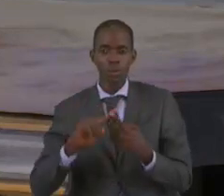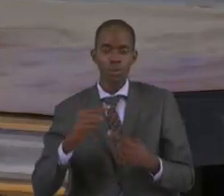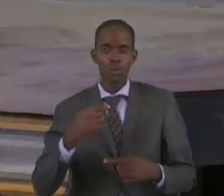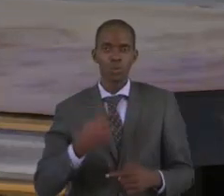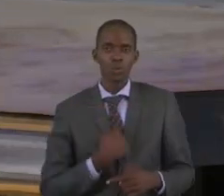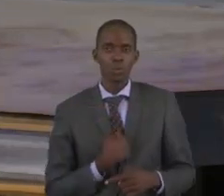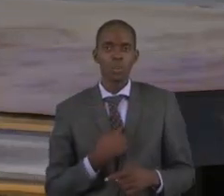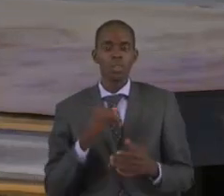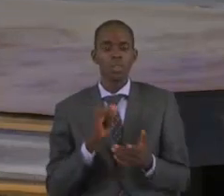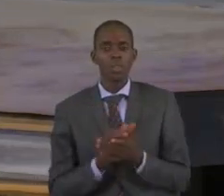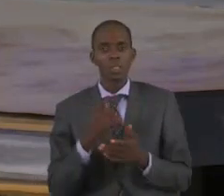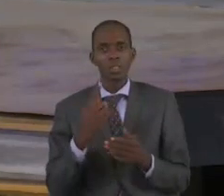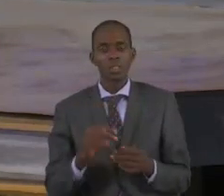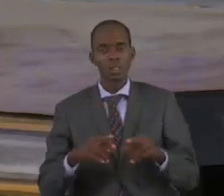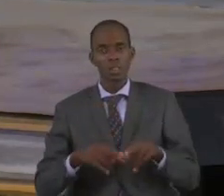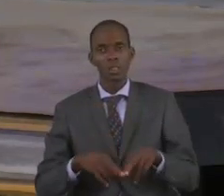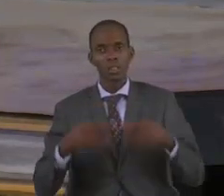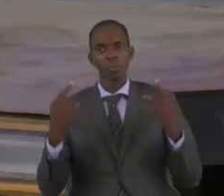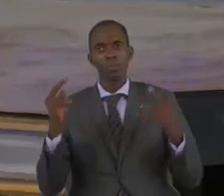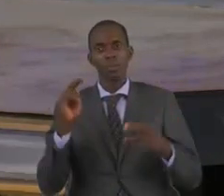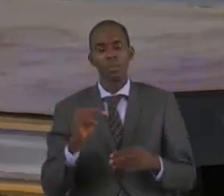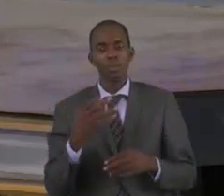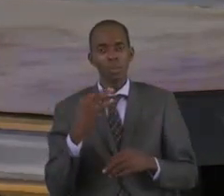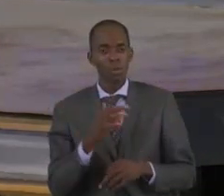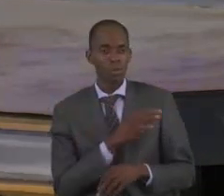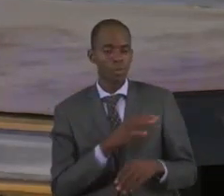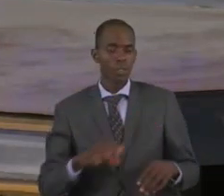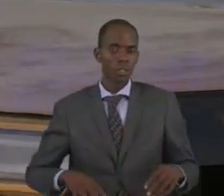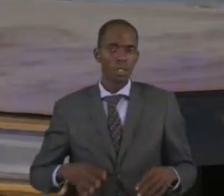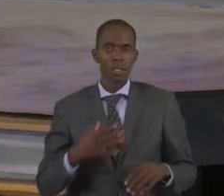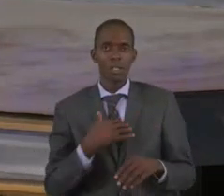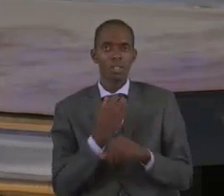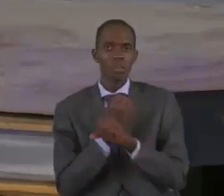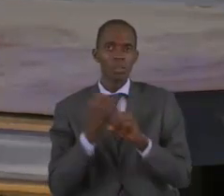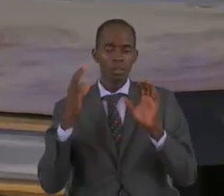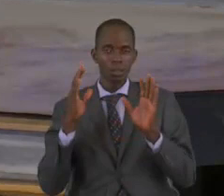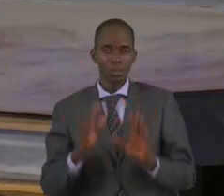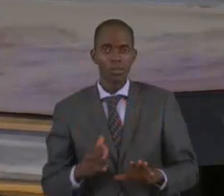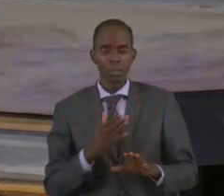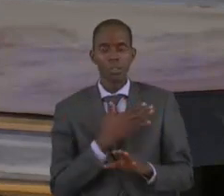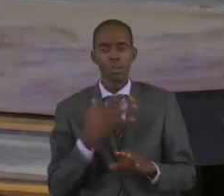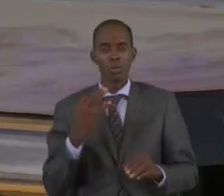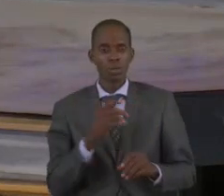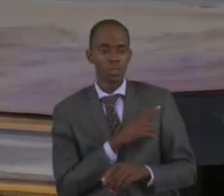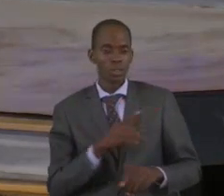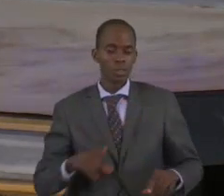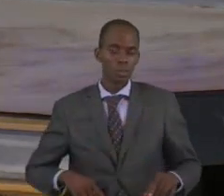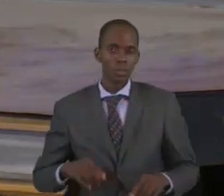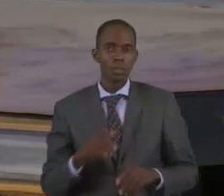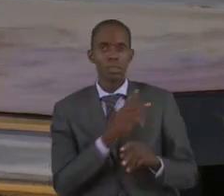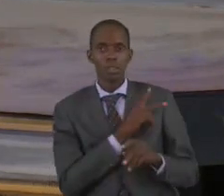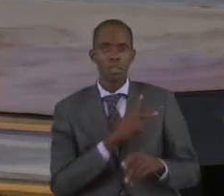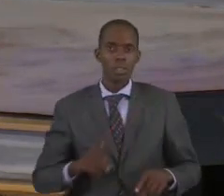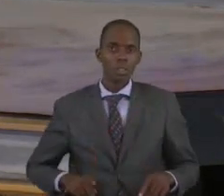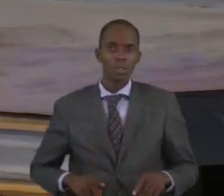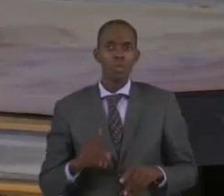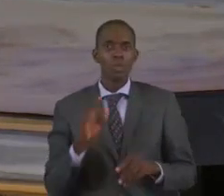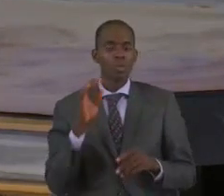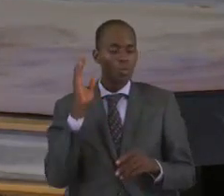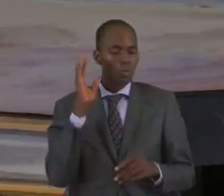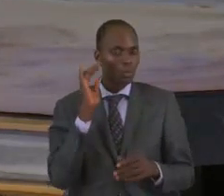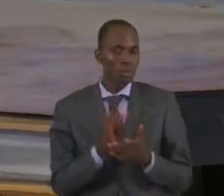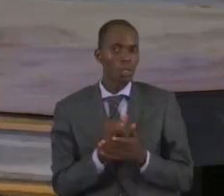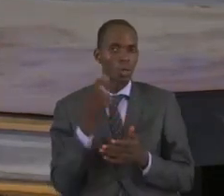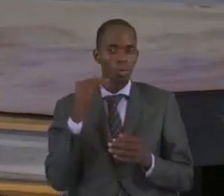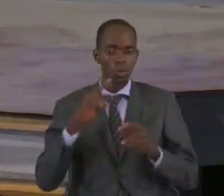that revelation of Christ as the Savior, as the Lord, as the King, that was revealed